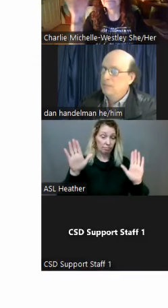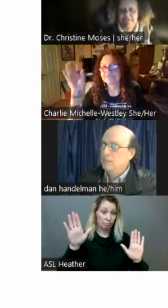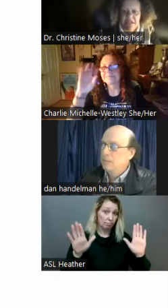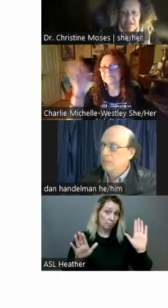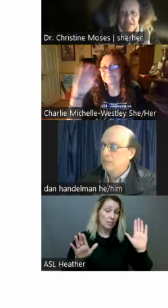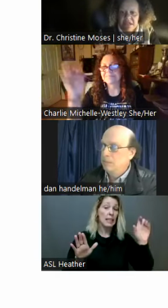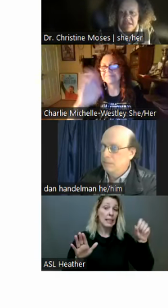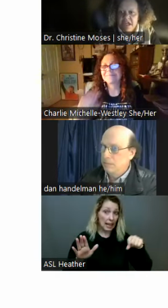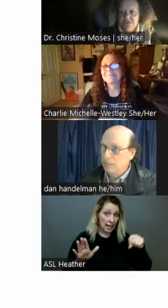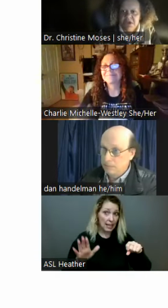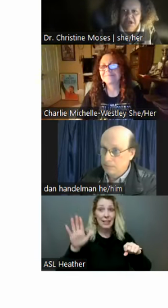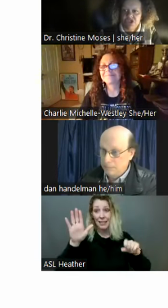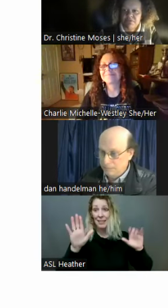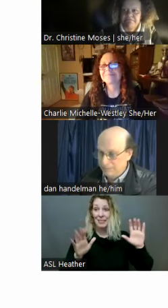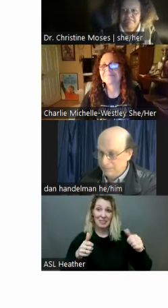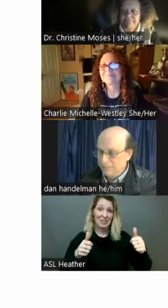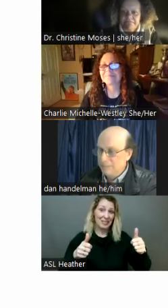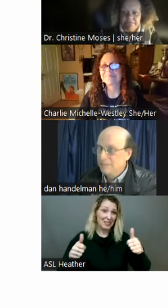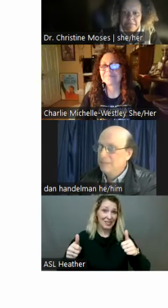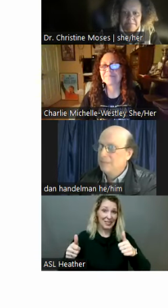movement. Thank you so much.